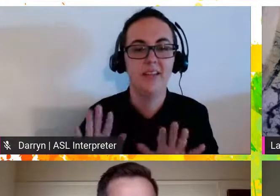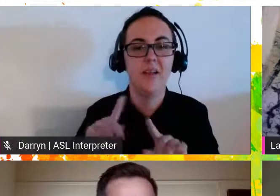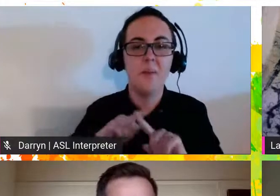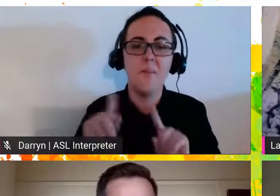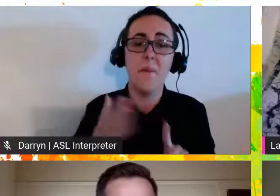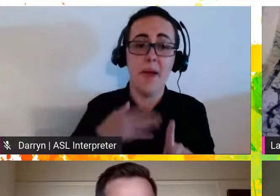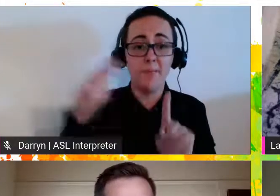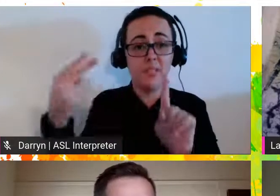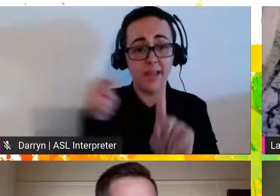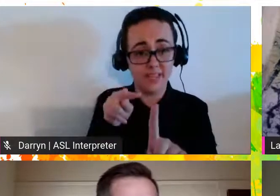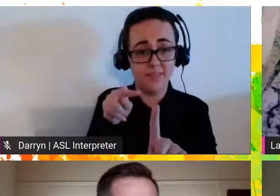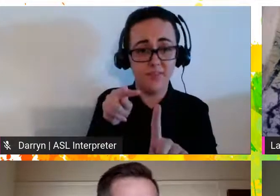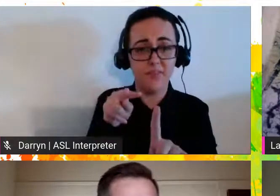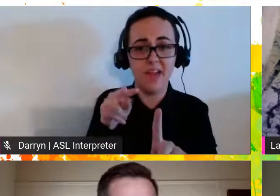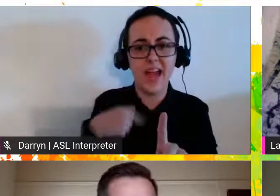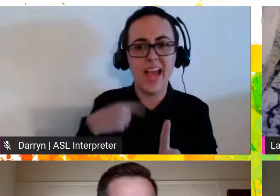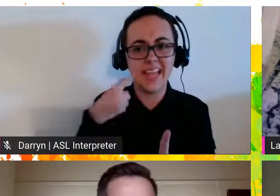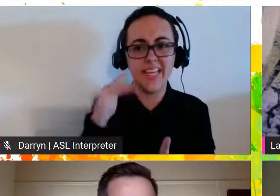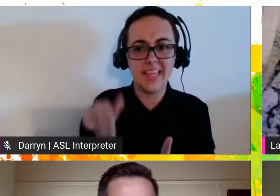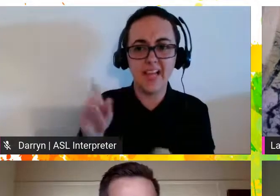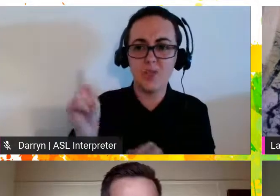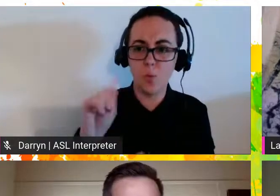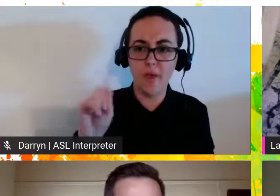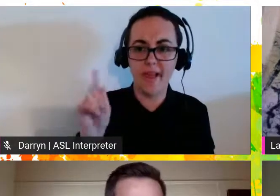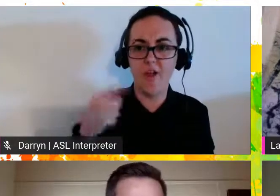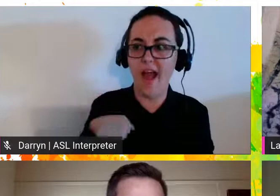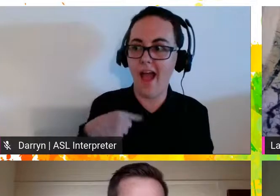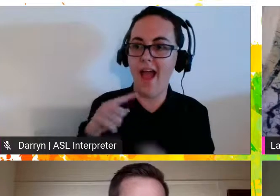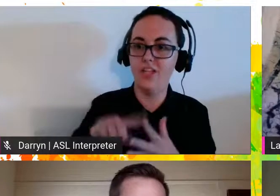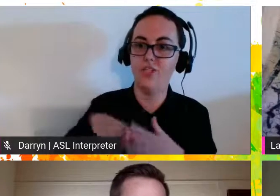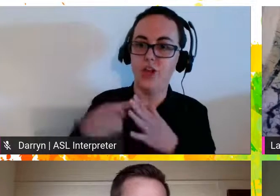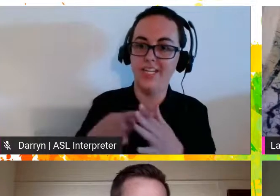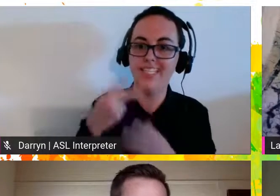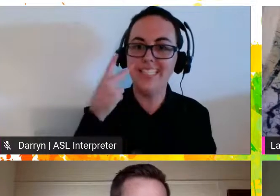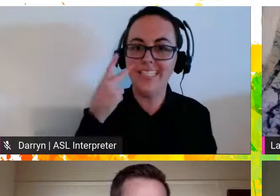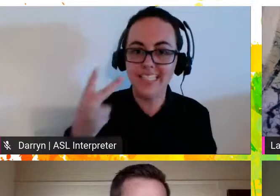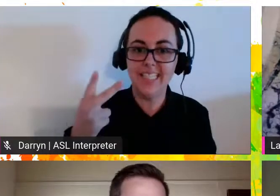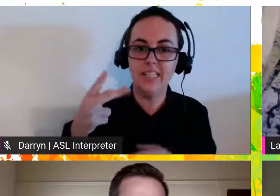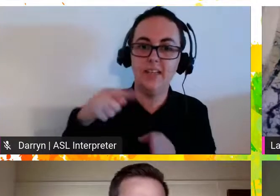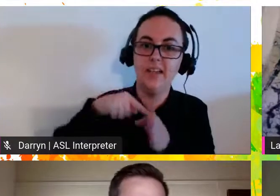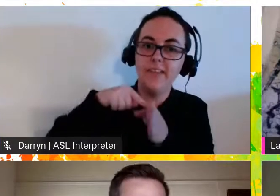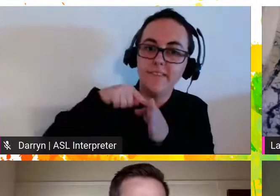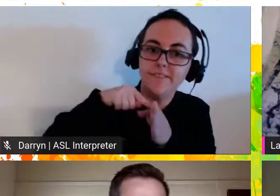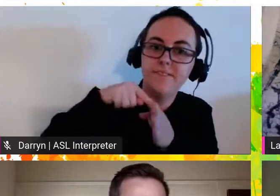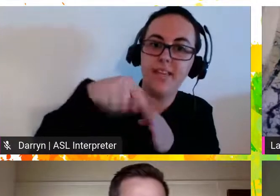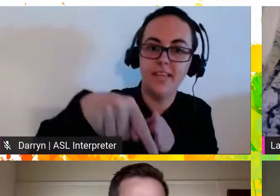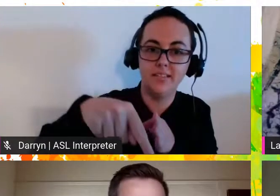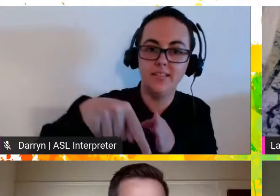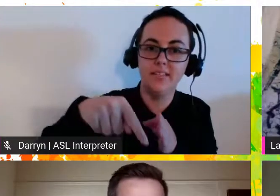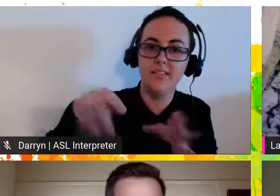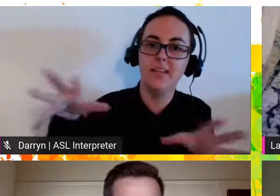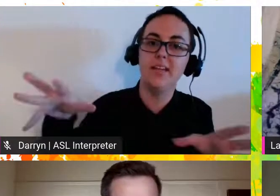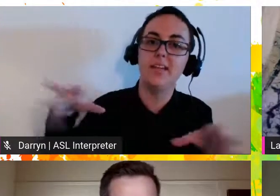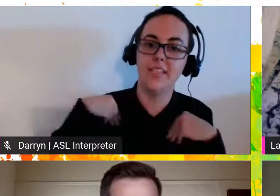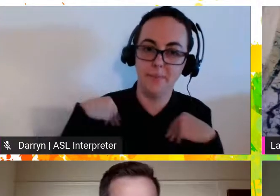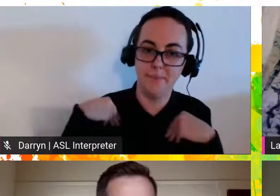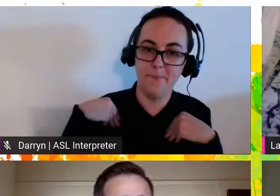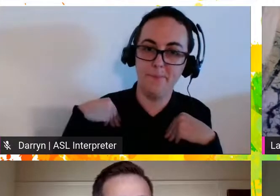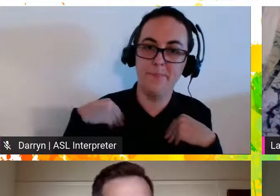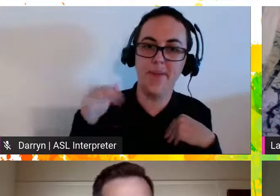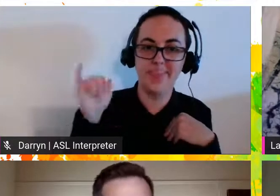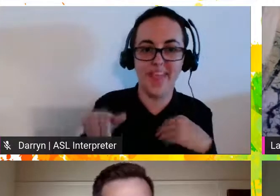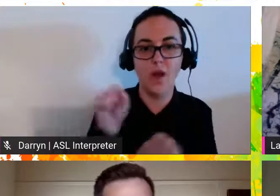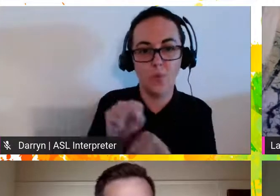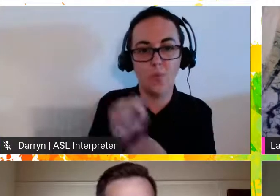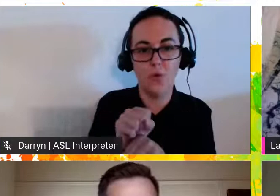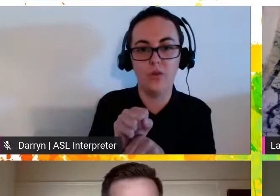from my perspective, I think that's really where I started to see the institution really, again, accepting the work for what it